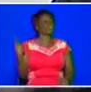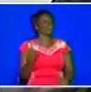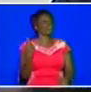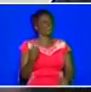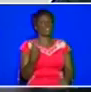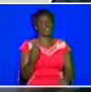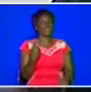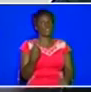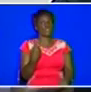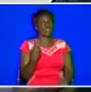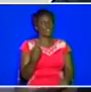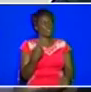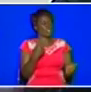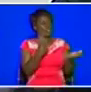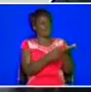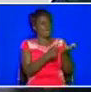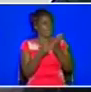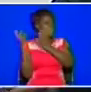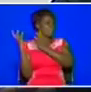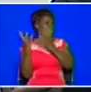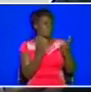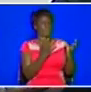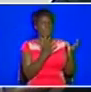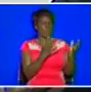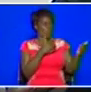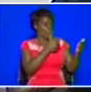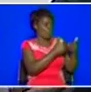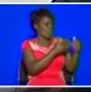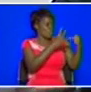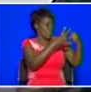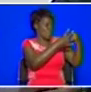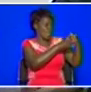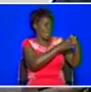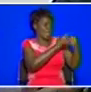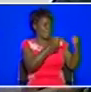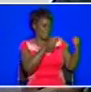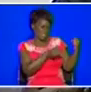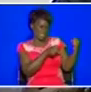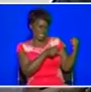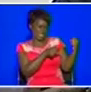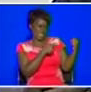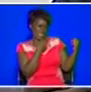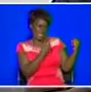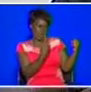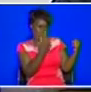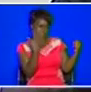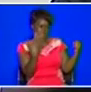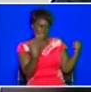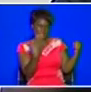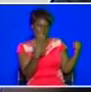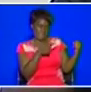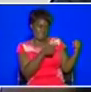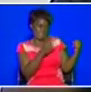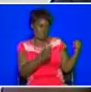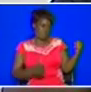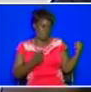cargo transit cargo to Uganda is already close to 9 million tons. That for me tells me one thing. That this